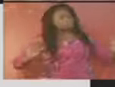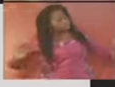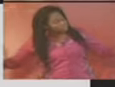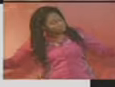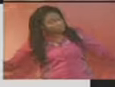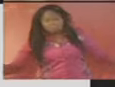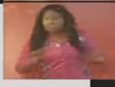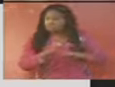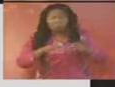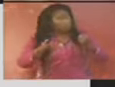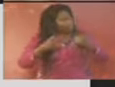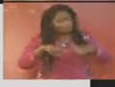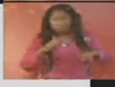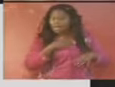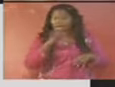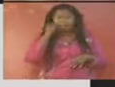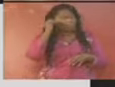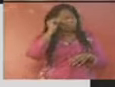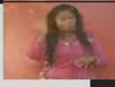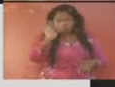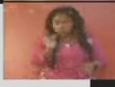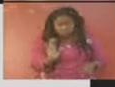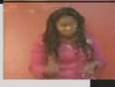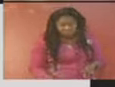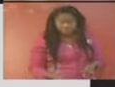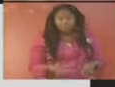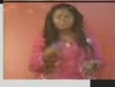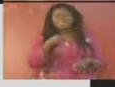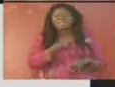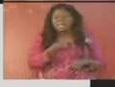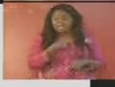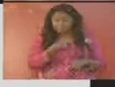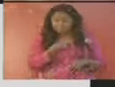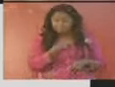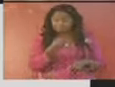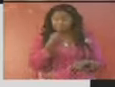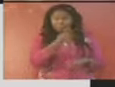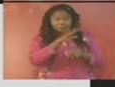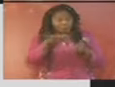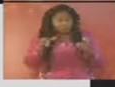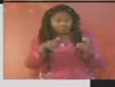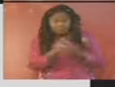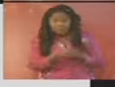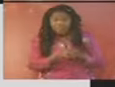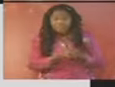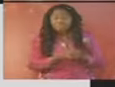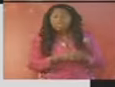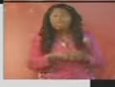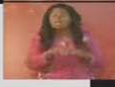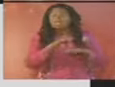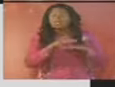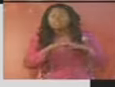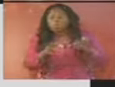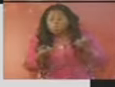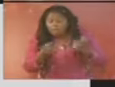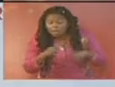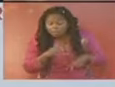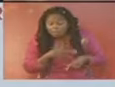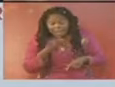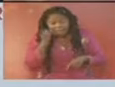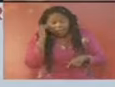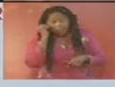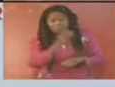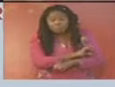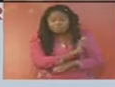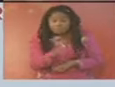Christmas. I am 63 years old. I am diabetic. I don't want to spend Christmas